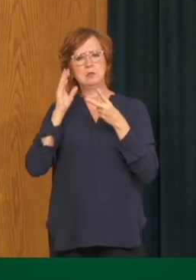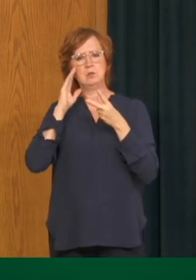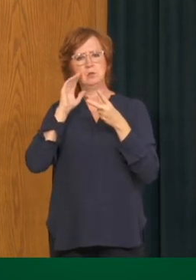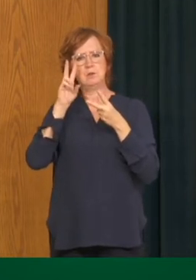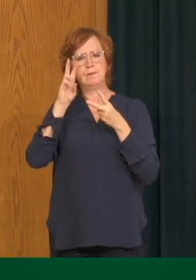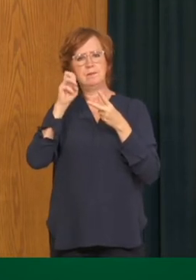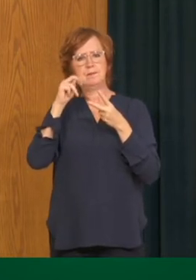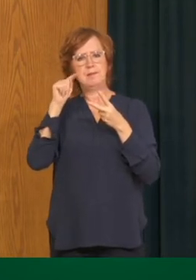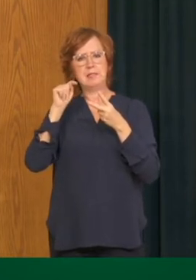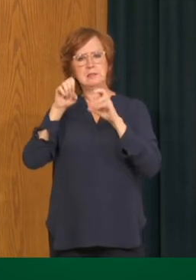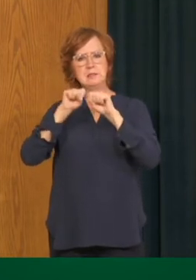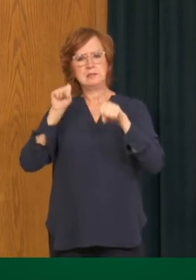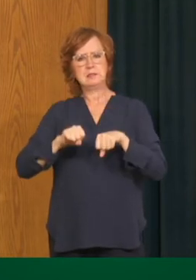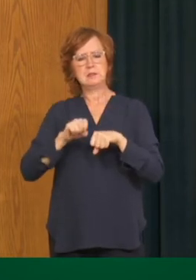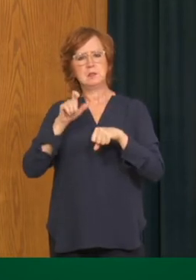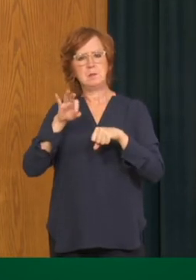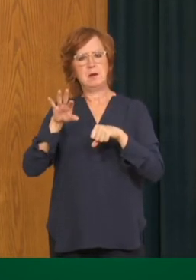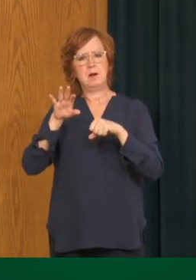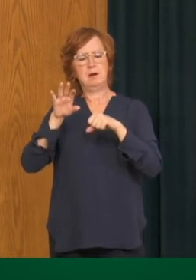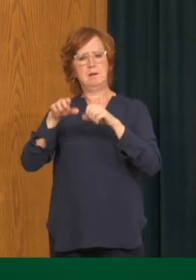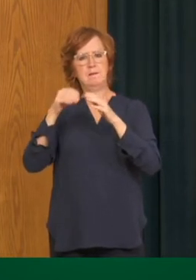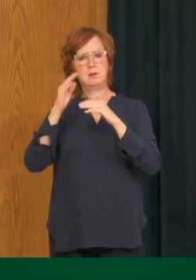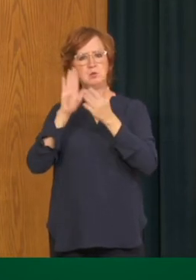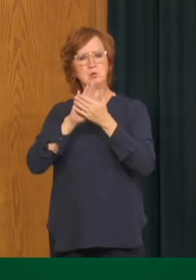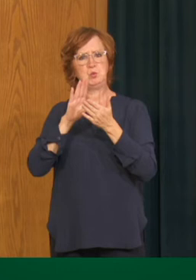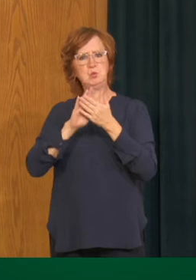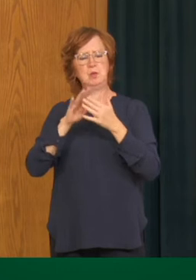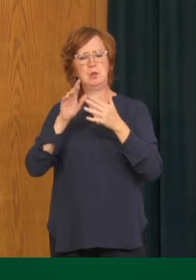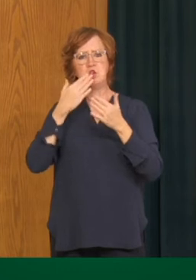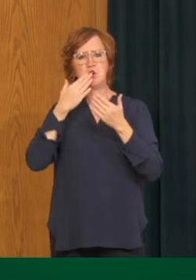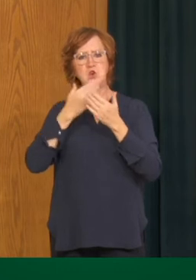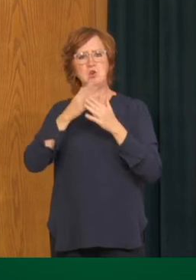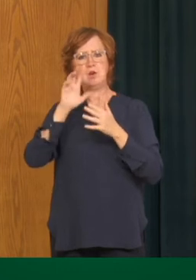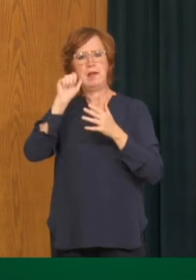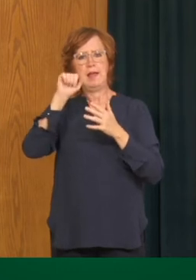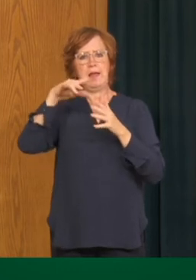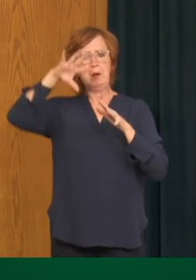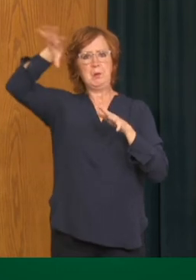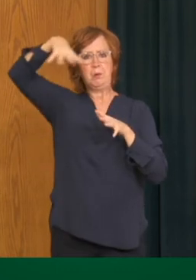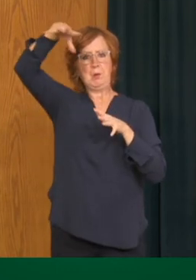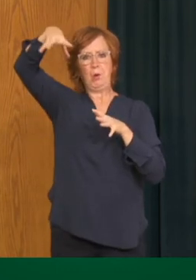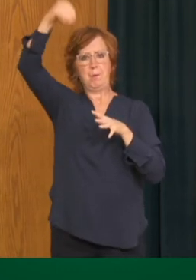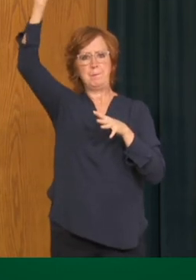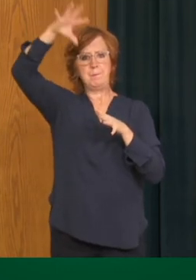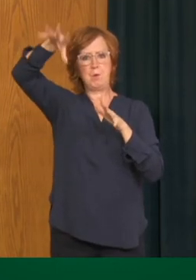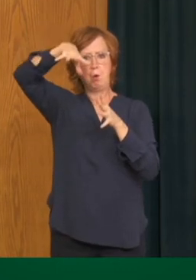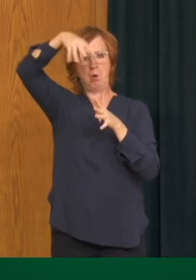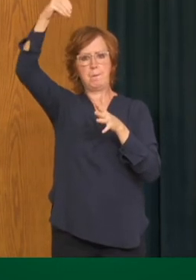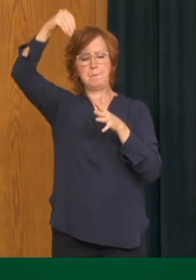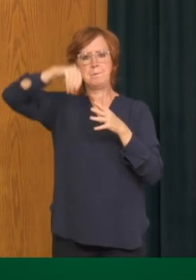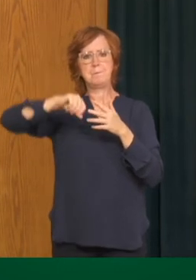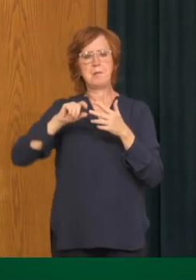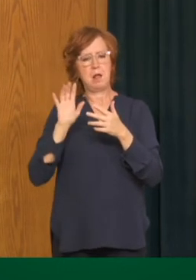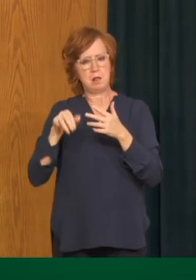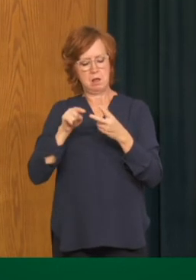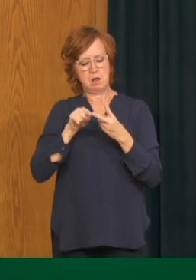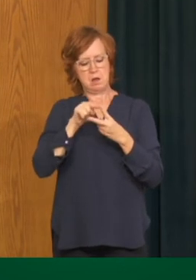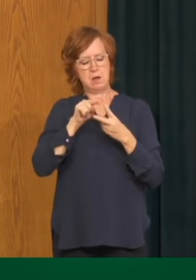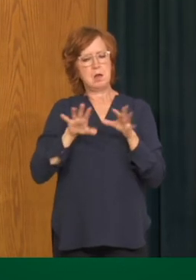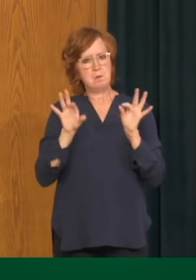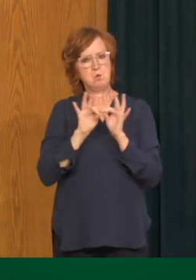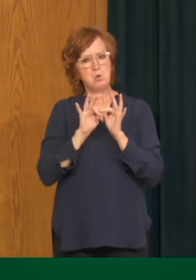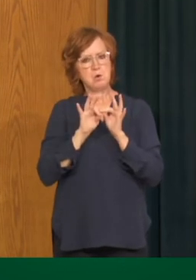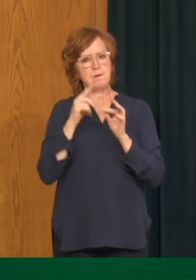not hearing are being spoken to today, yet many experts, especially doctors and those in the public health field, say are necessary to have a